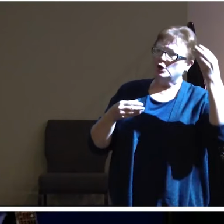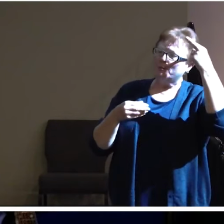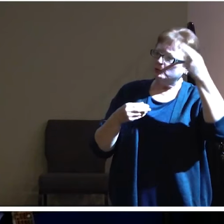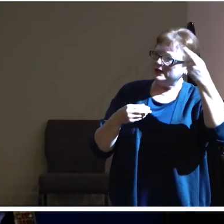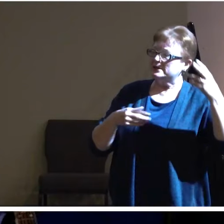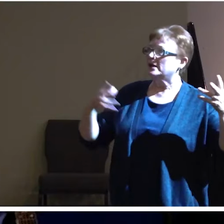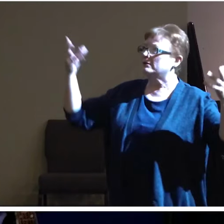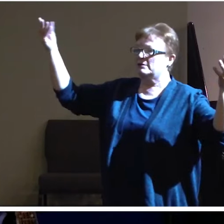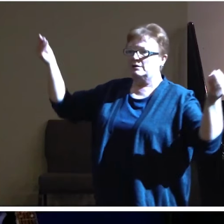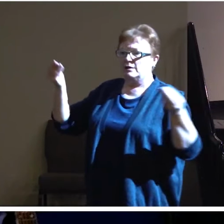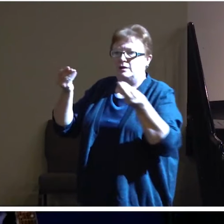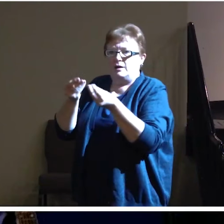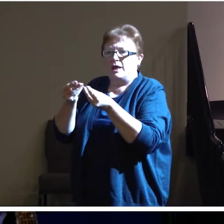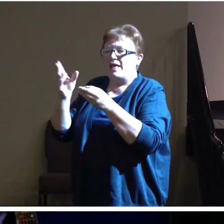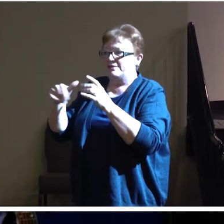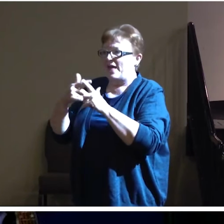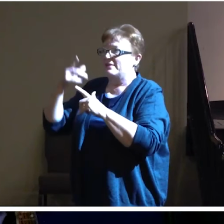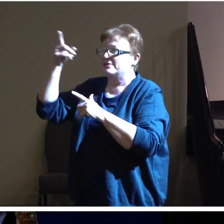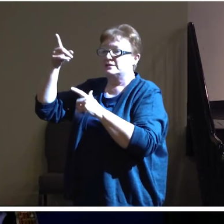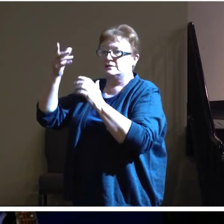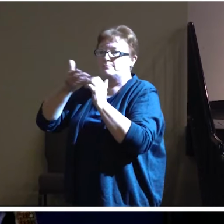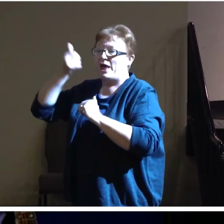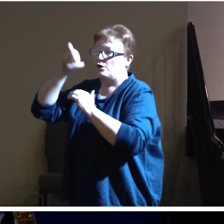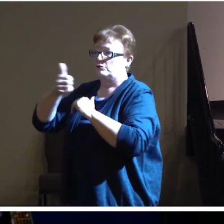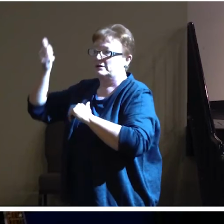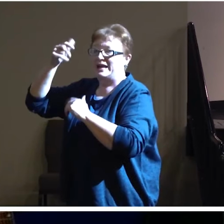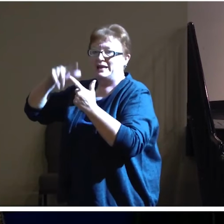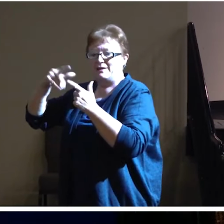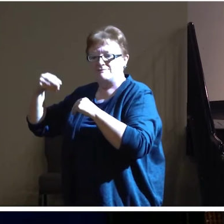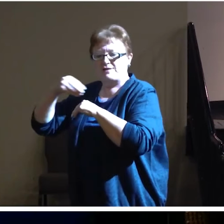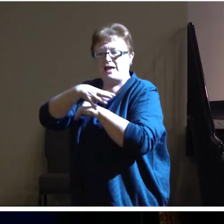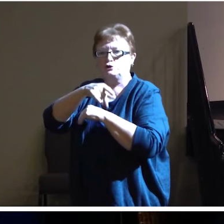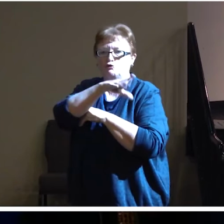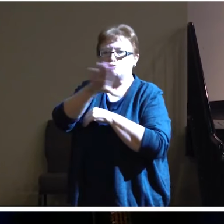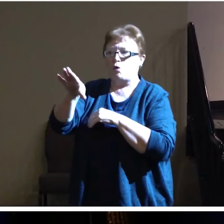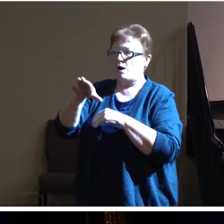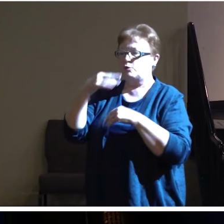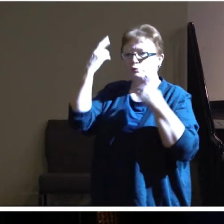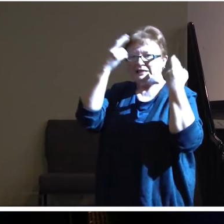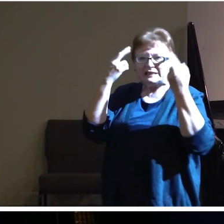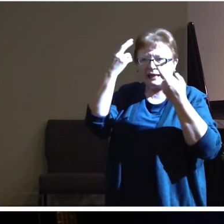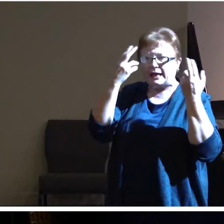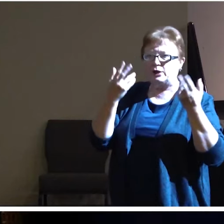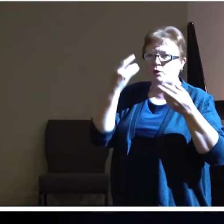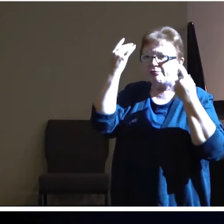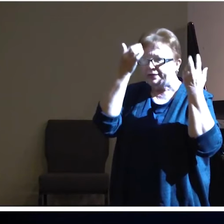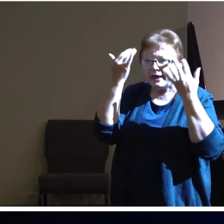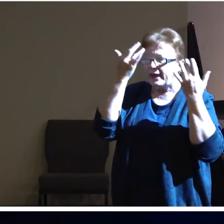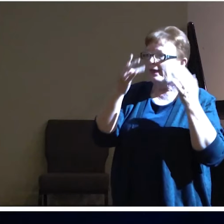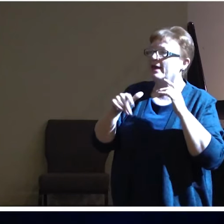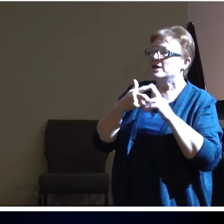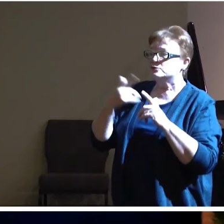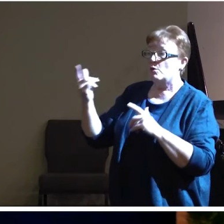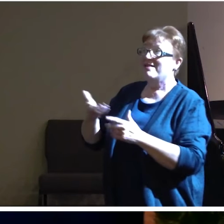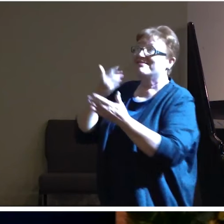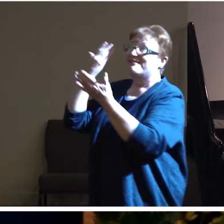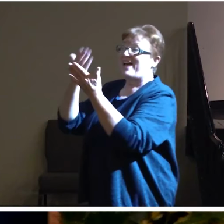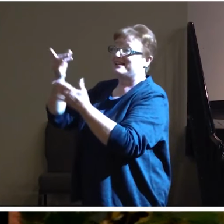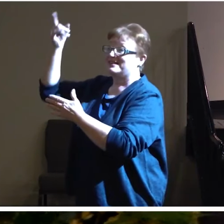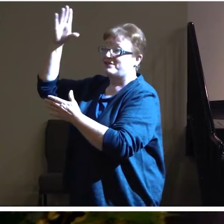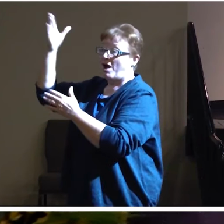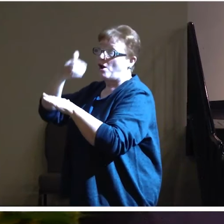trumps human reason. informs it. It affects it. It shapes it. You see, the thoughts of God are higher